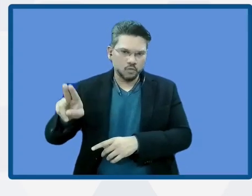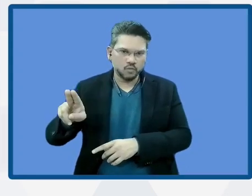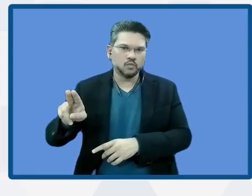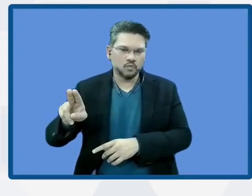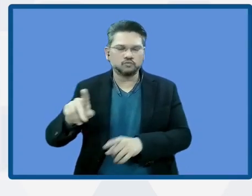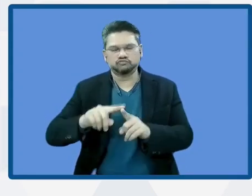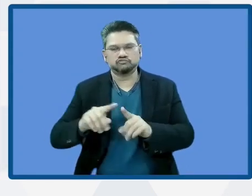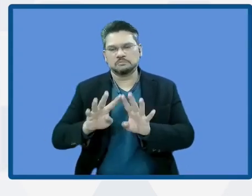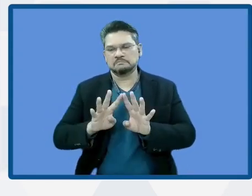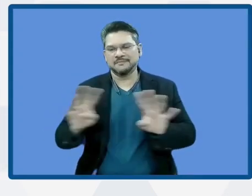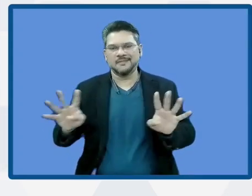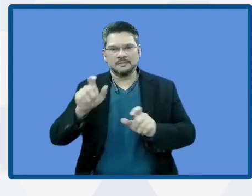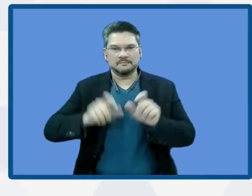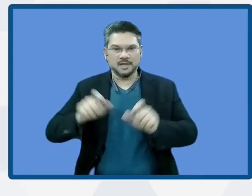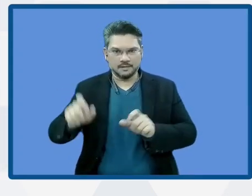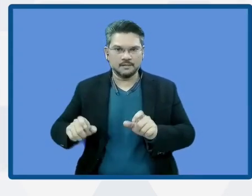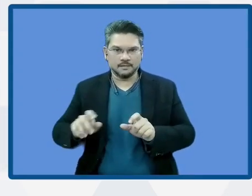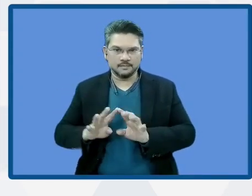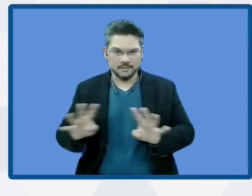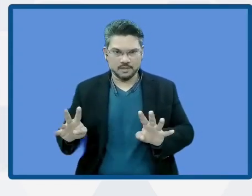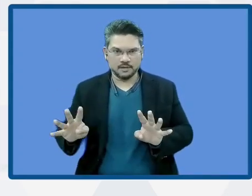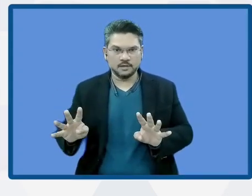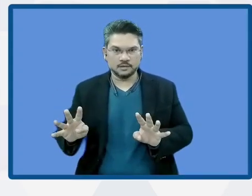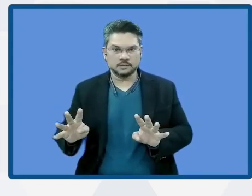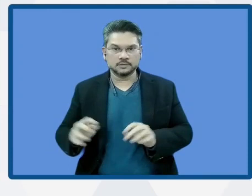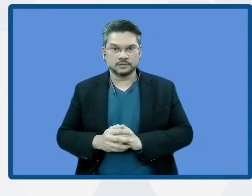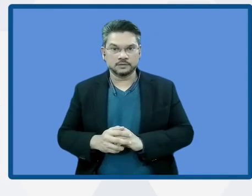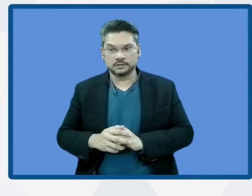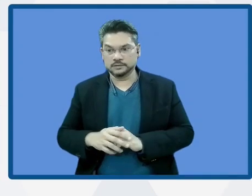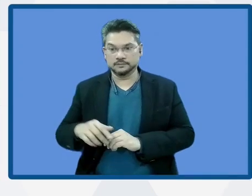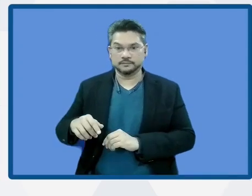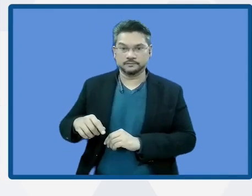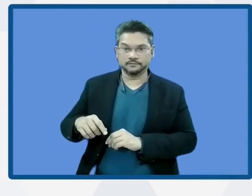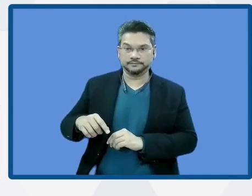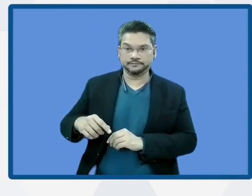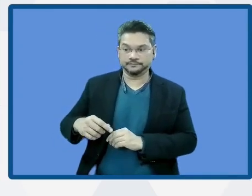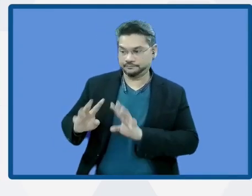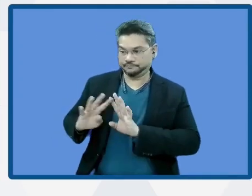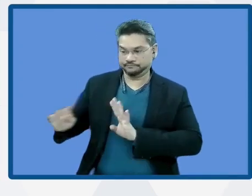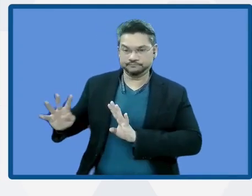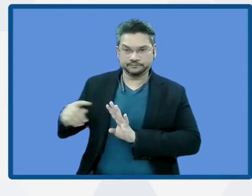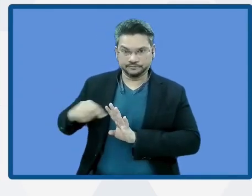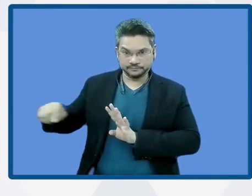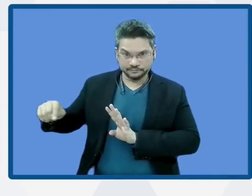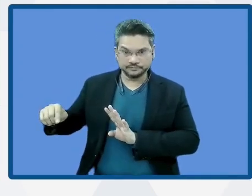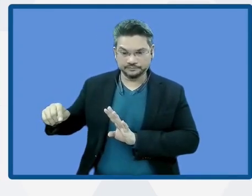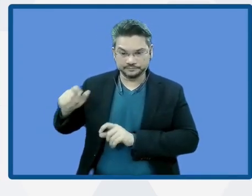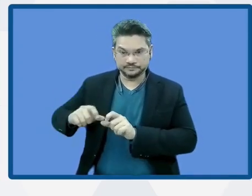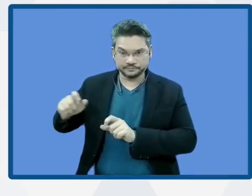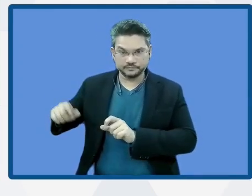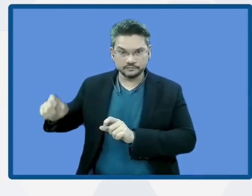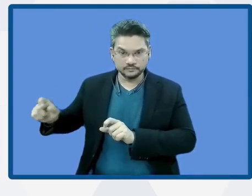Those that are not in this panel or in this regional platform are the people